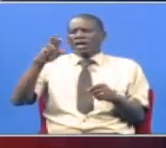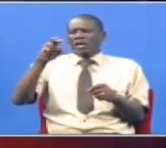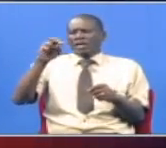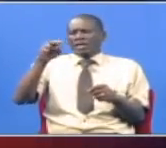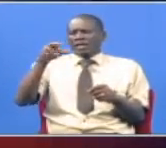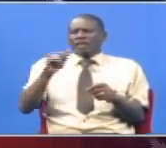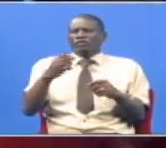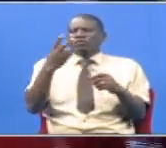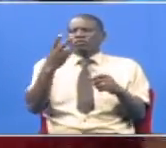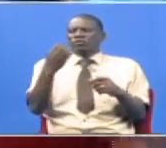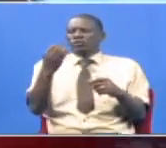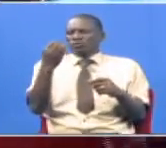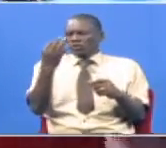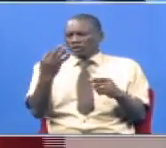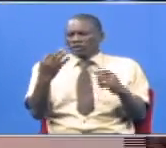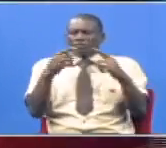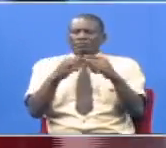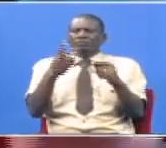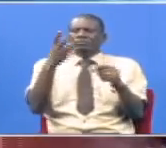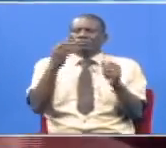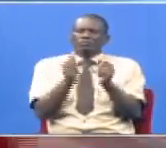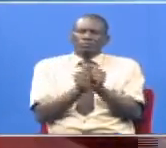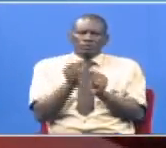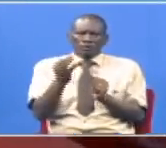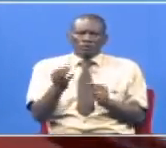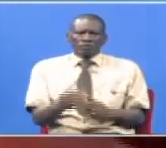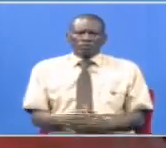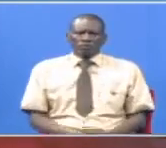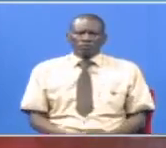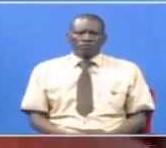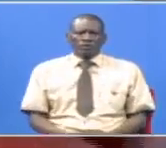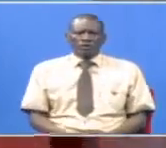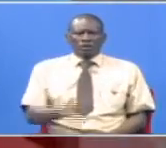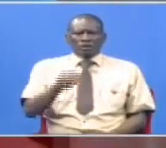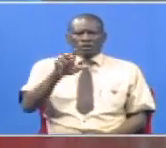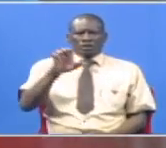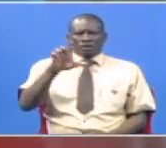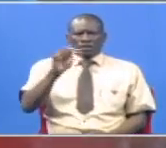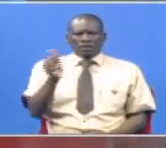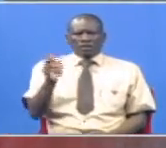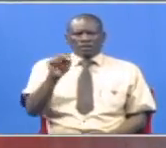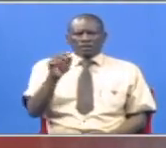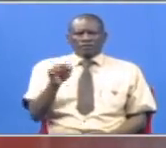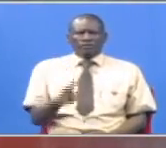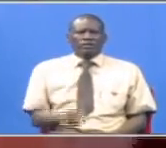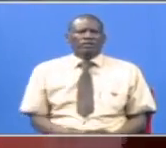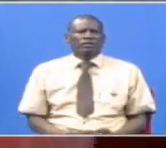2003 to 2013. Leila Mohammed, NTV.